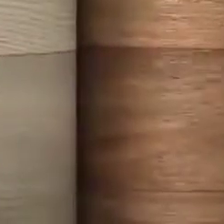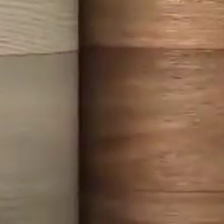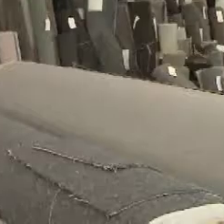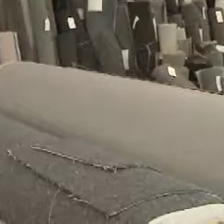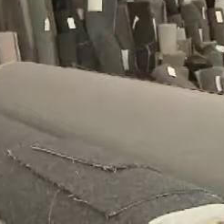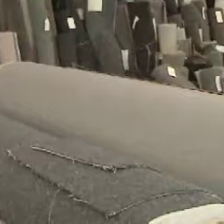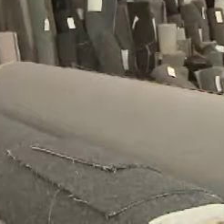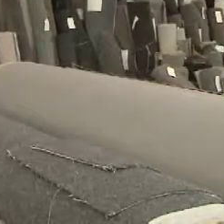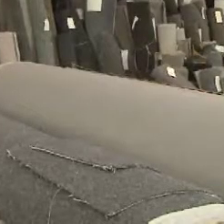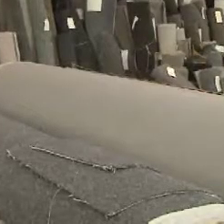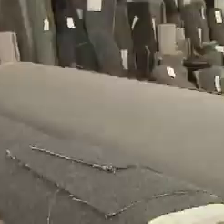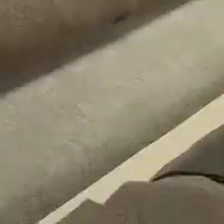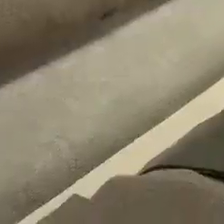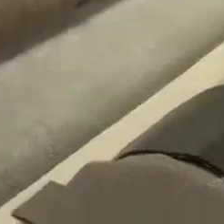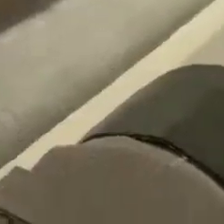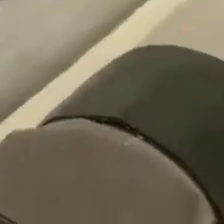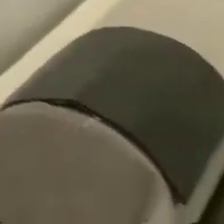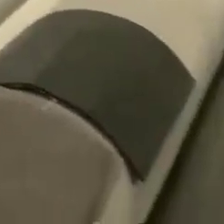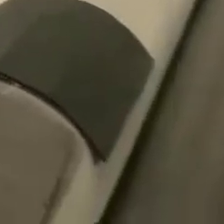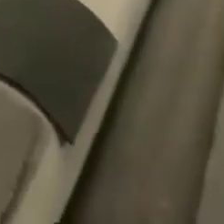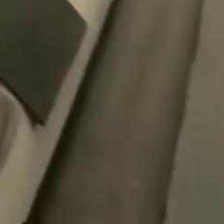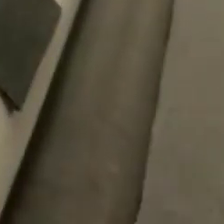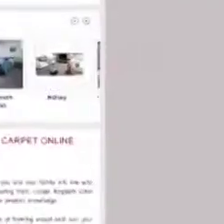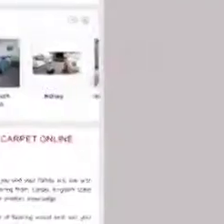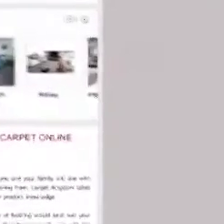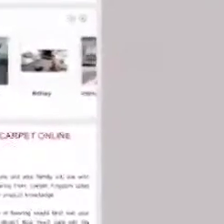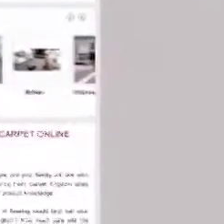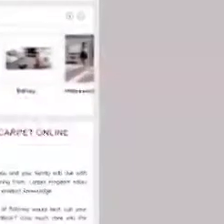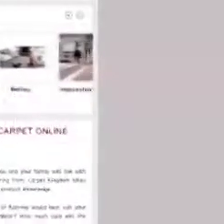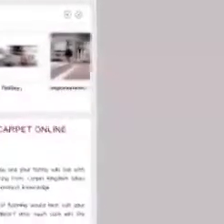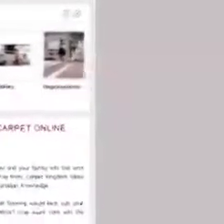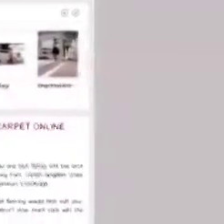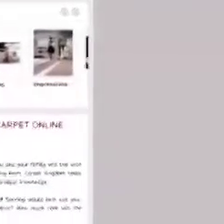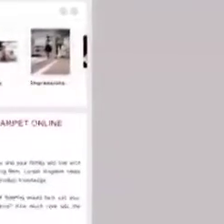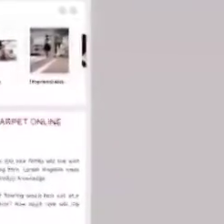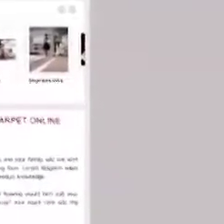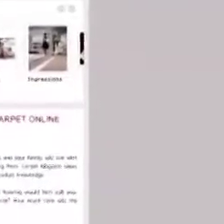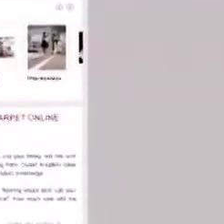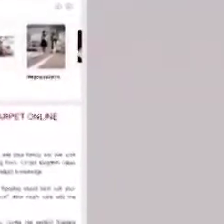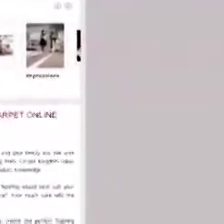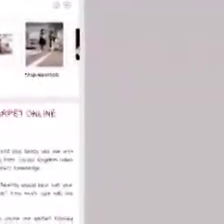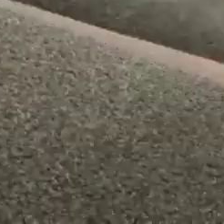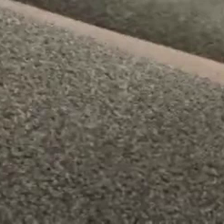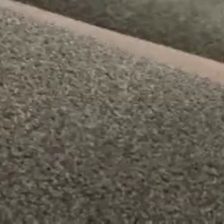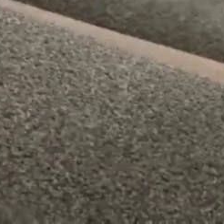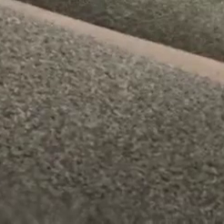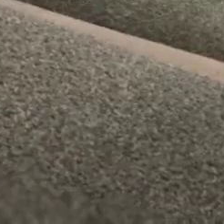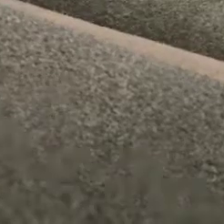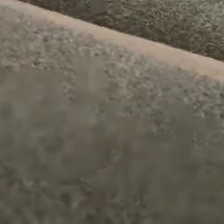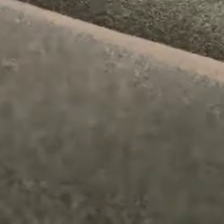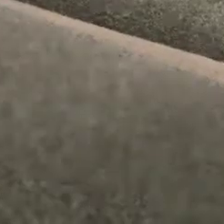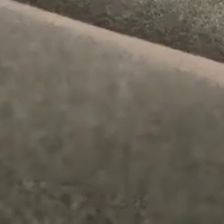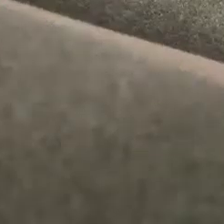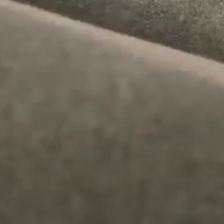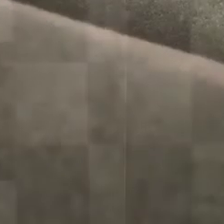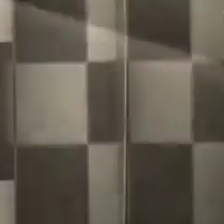Island. And not only do we have an excellent range in store, but you can purchase our stock online. We offer free measuring quotes,